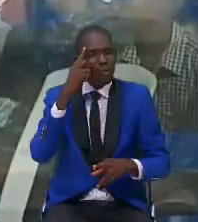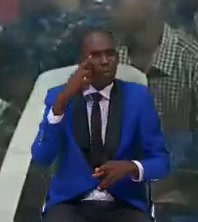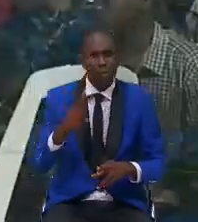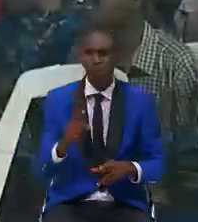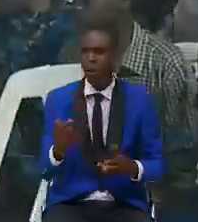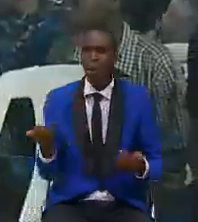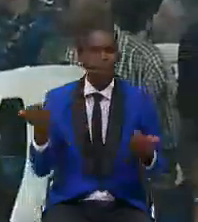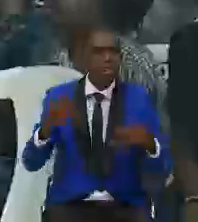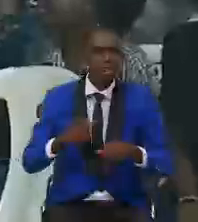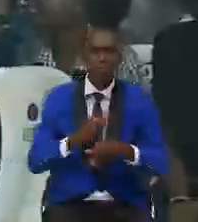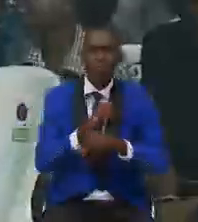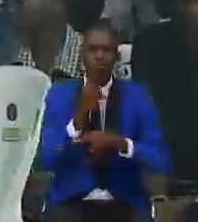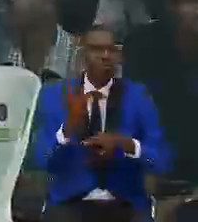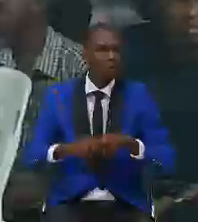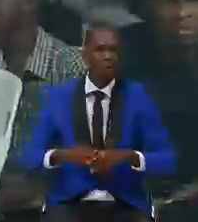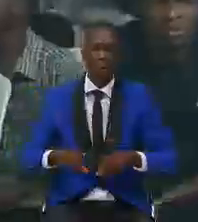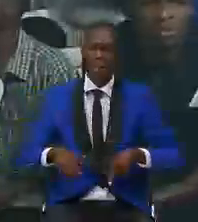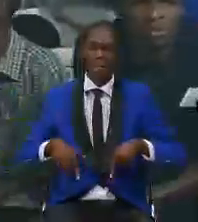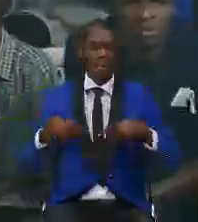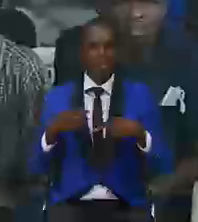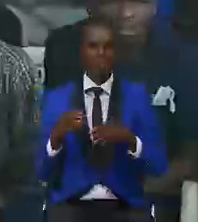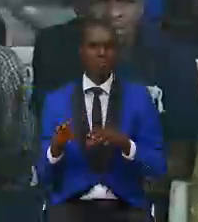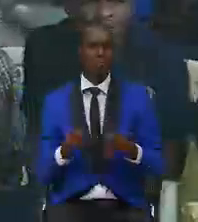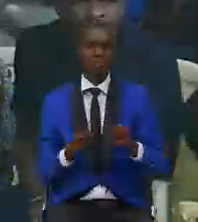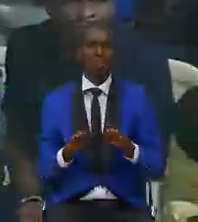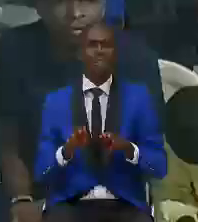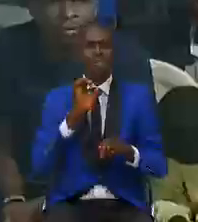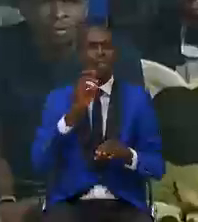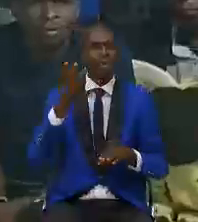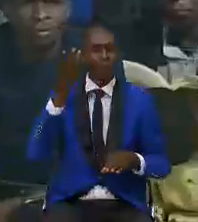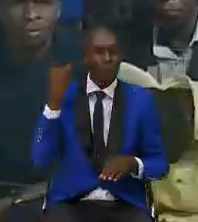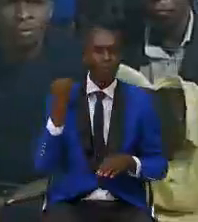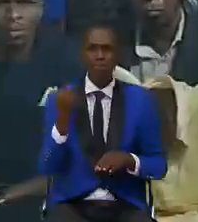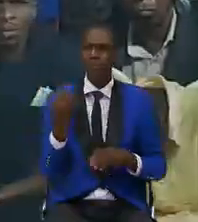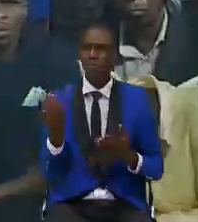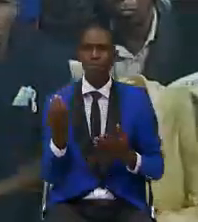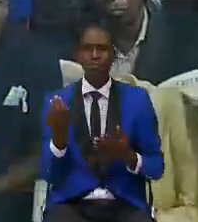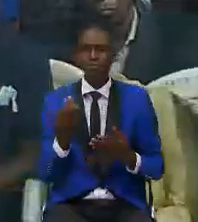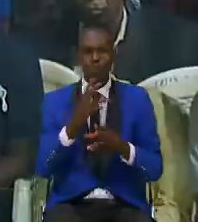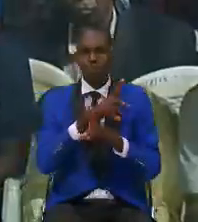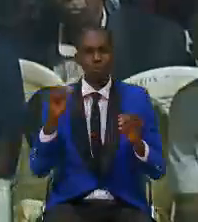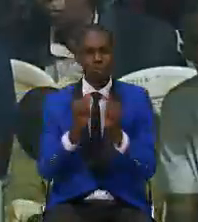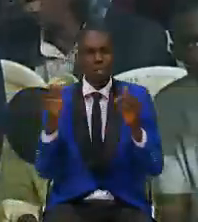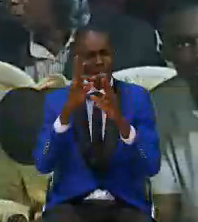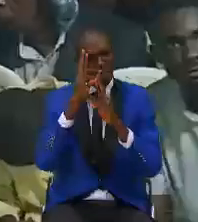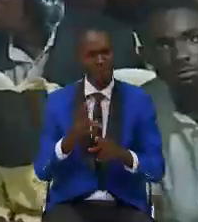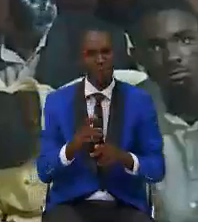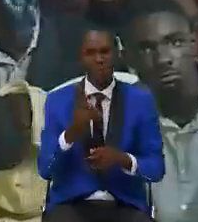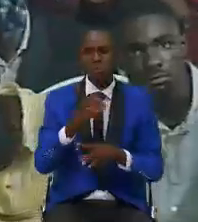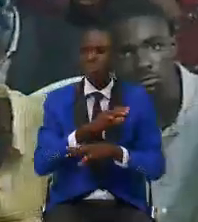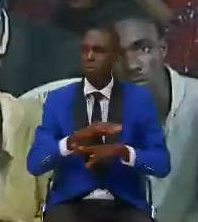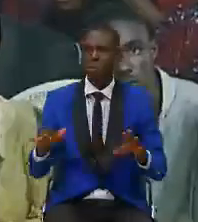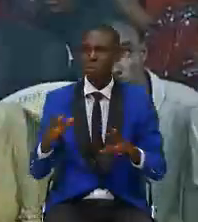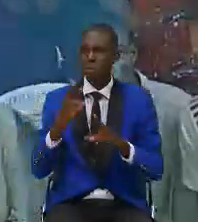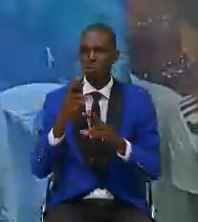normal lifestyle. He was haughty. If you're haughty in your life, you don't hear words, you don't